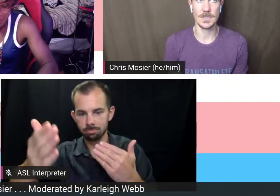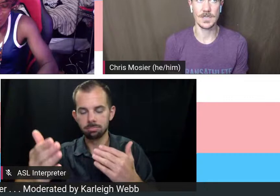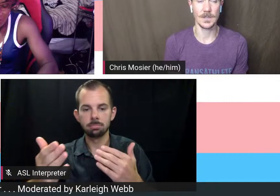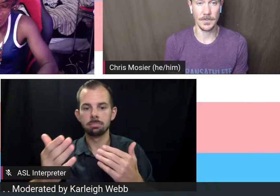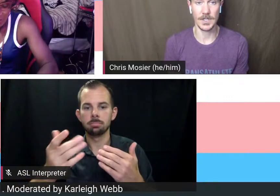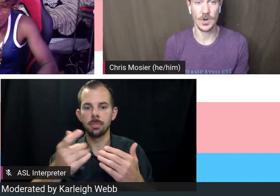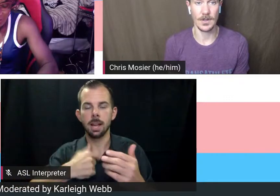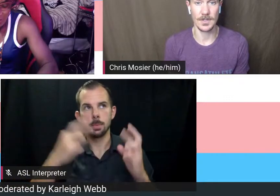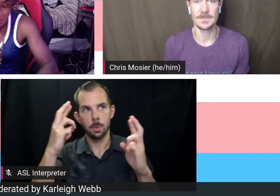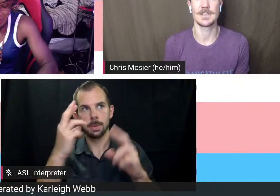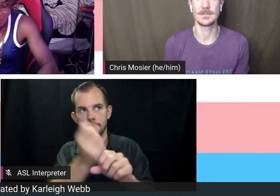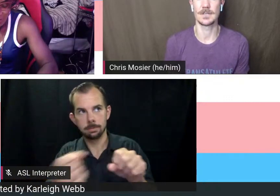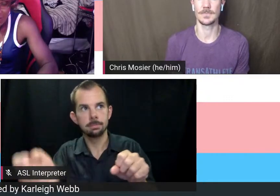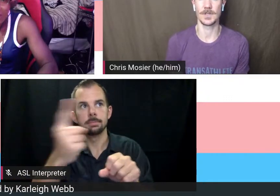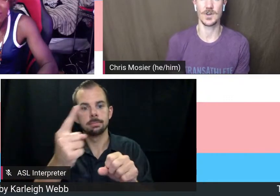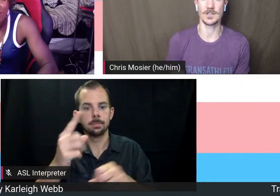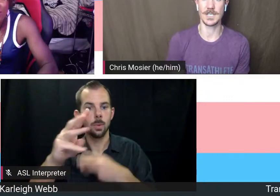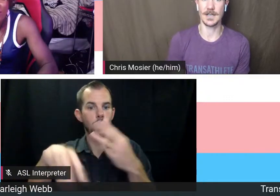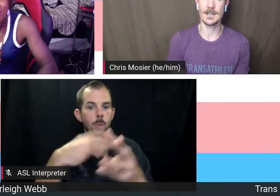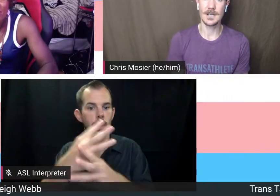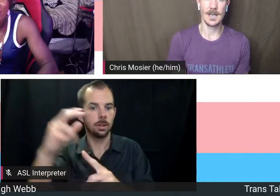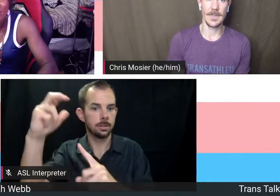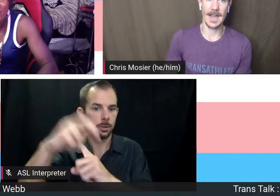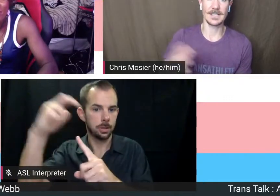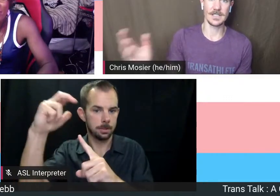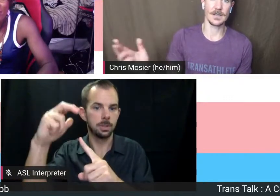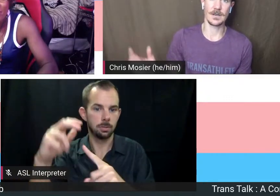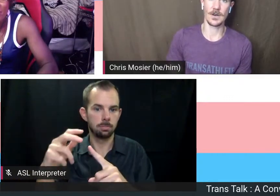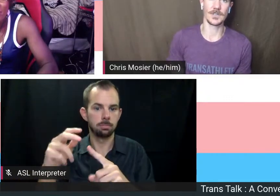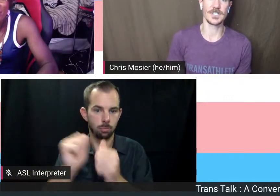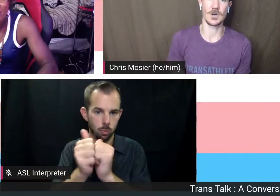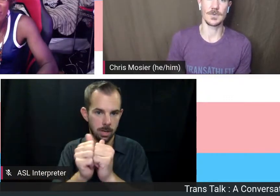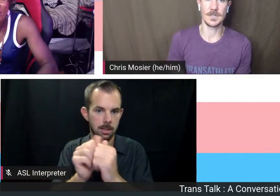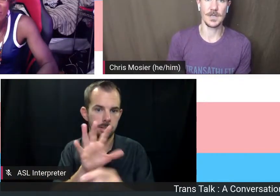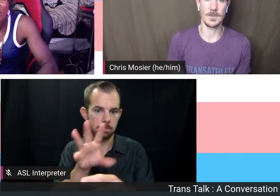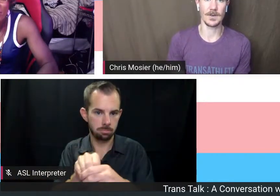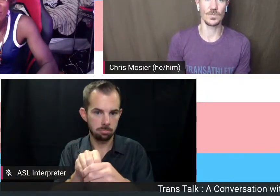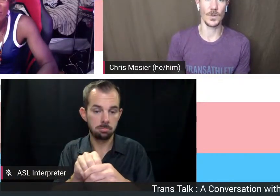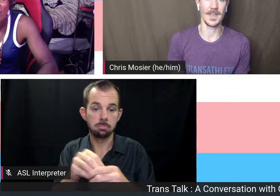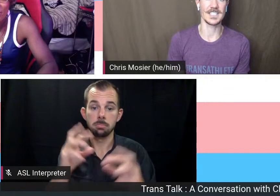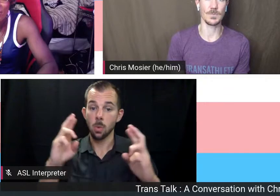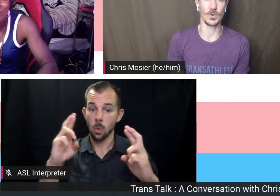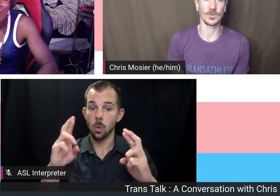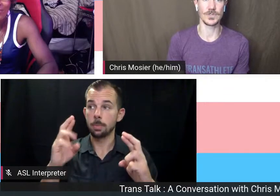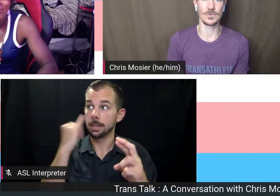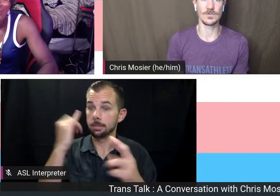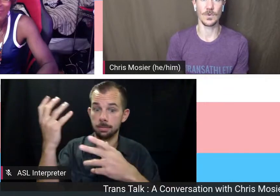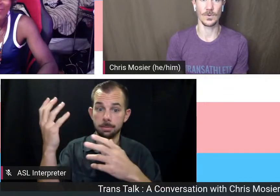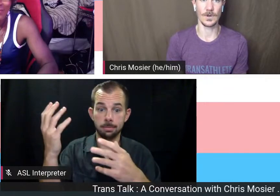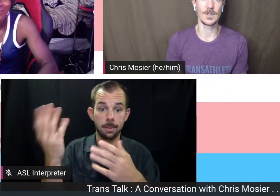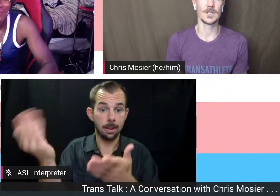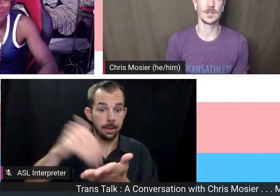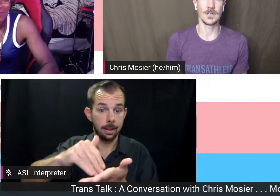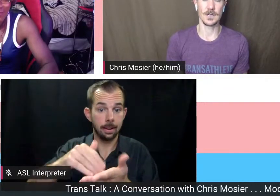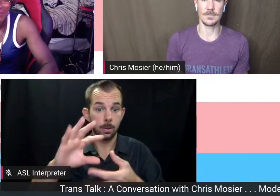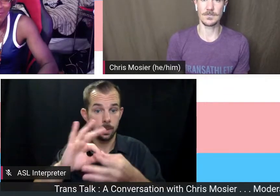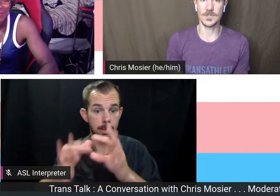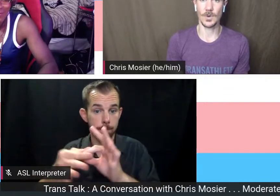to the Olympic trials if they do the Olympic trials again. And that is undetermined about what that sport will do